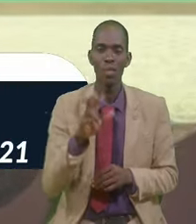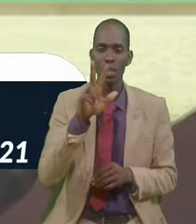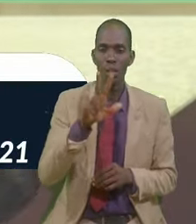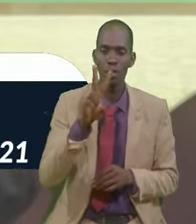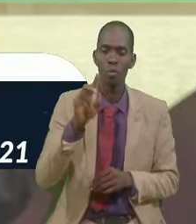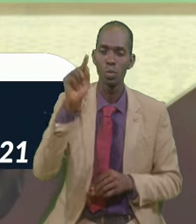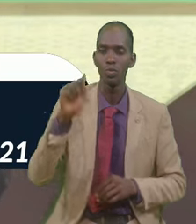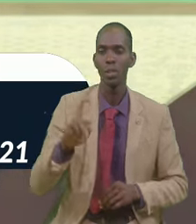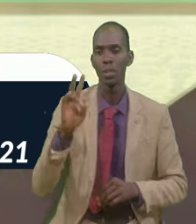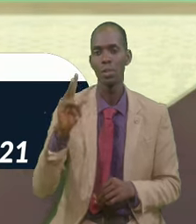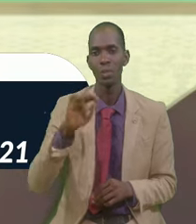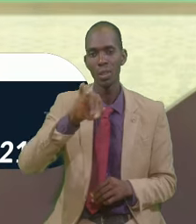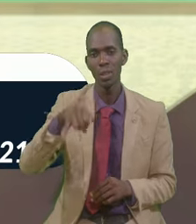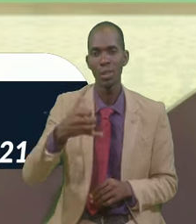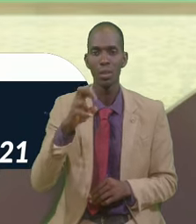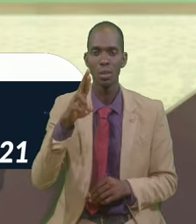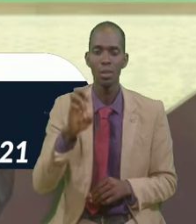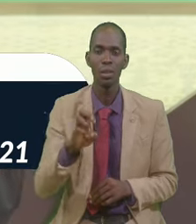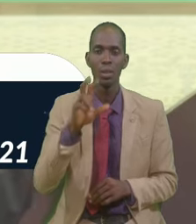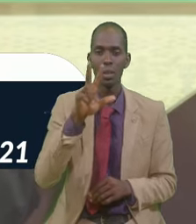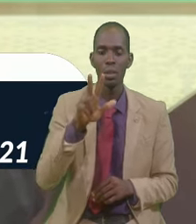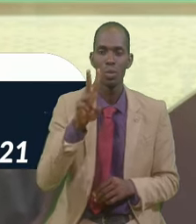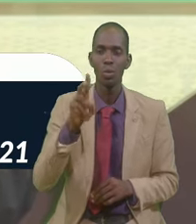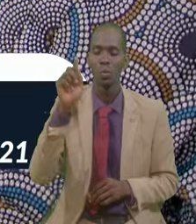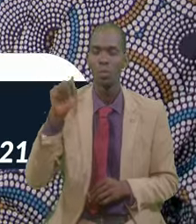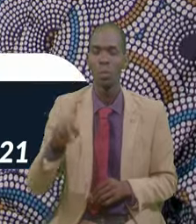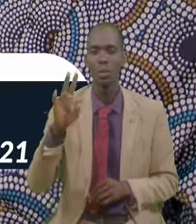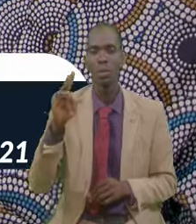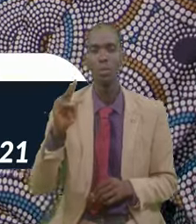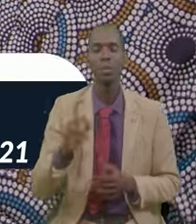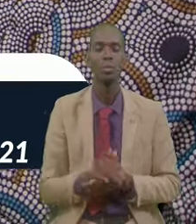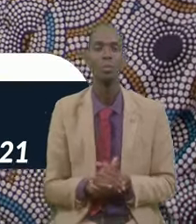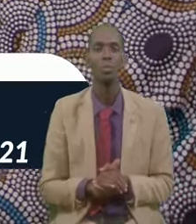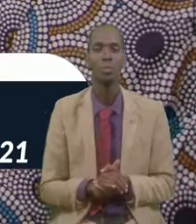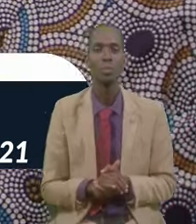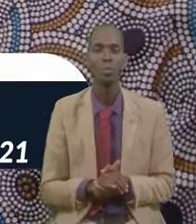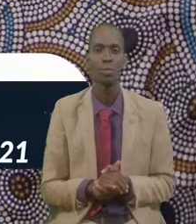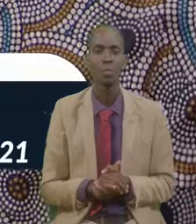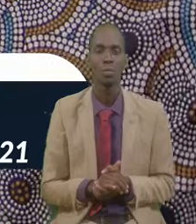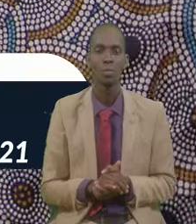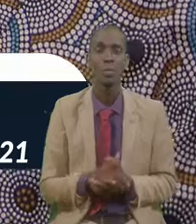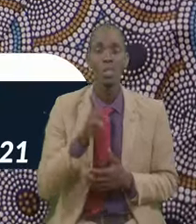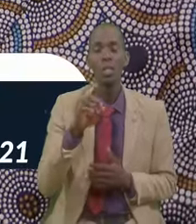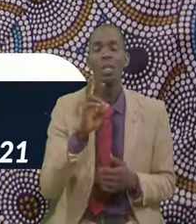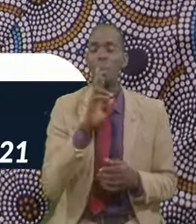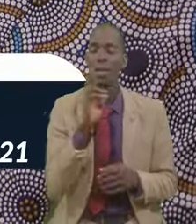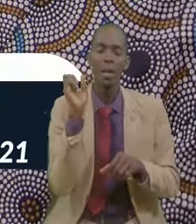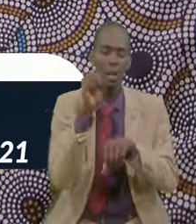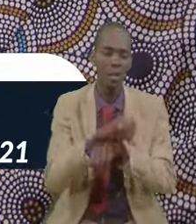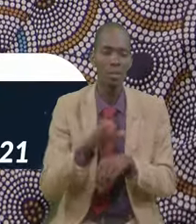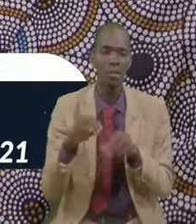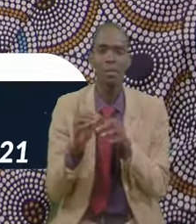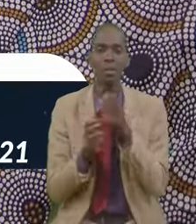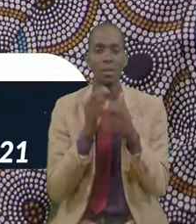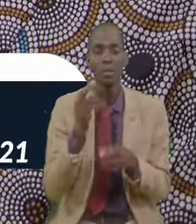17. Jeremiah, chapter 32. We're reading from verse 17. You are conquering. Look at